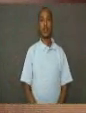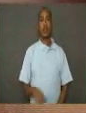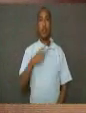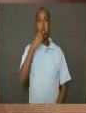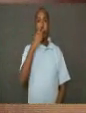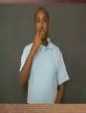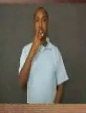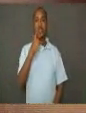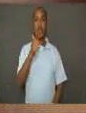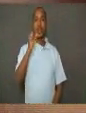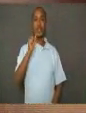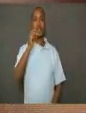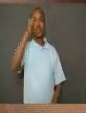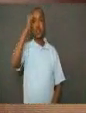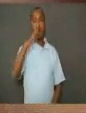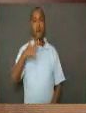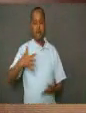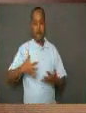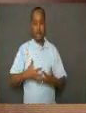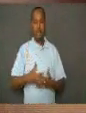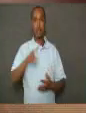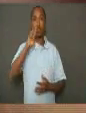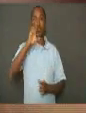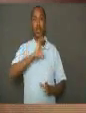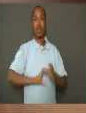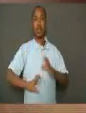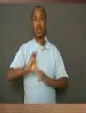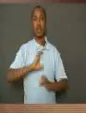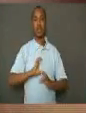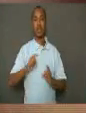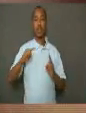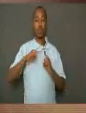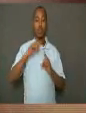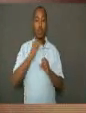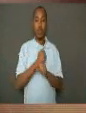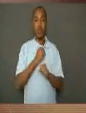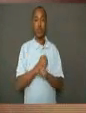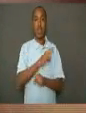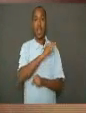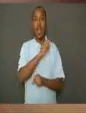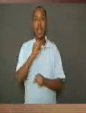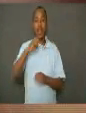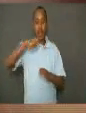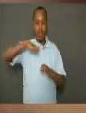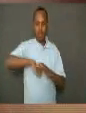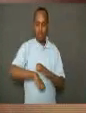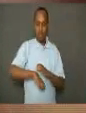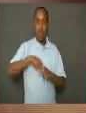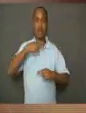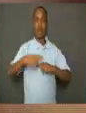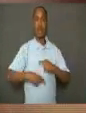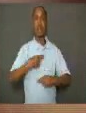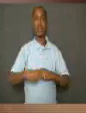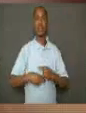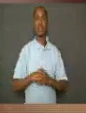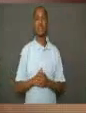Watch as the man mixes two chemicals to produce an endothermic reaction.